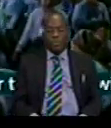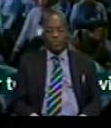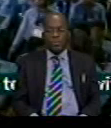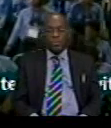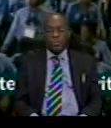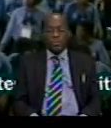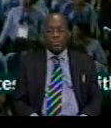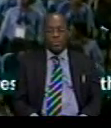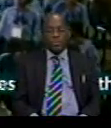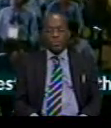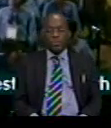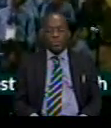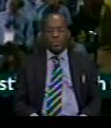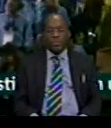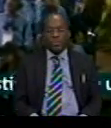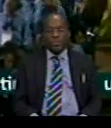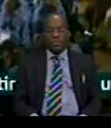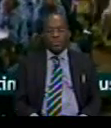for